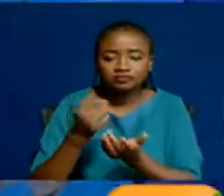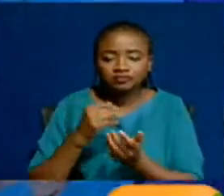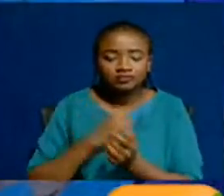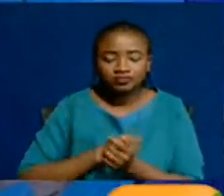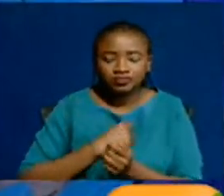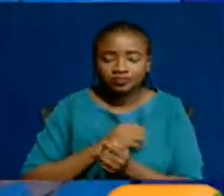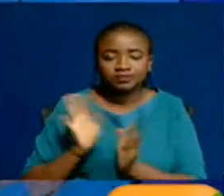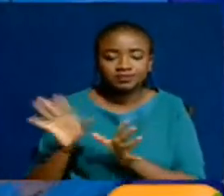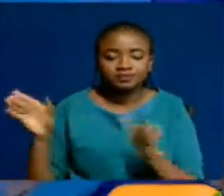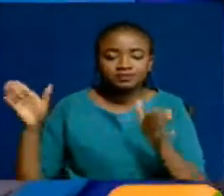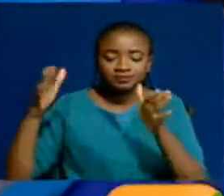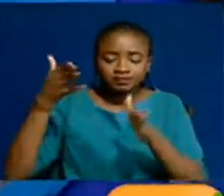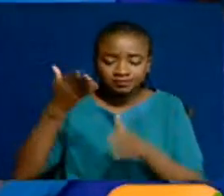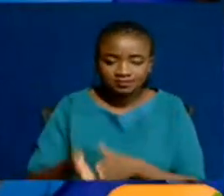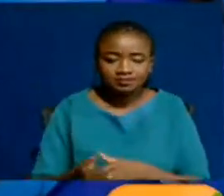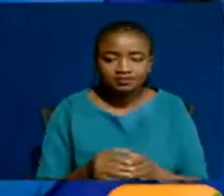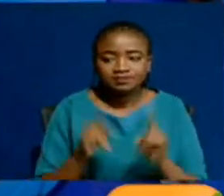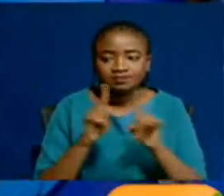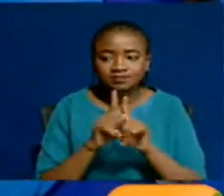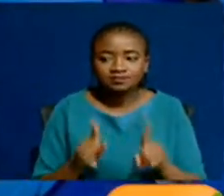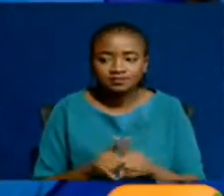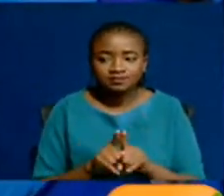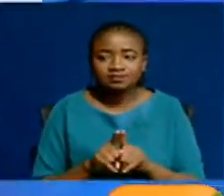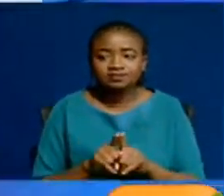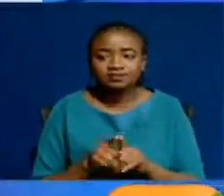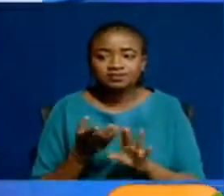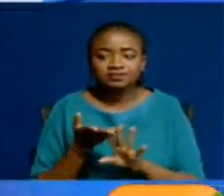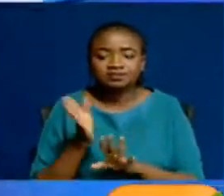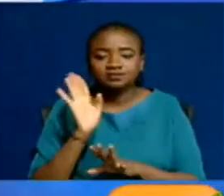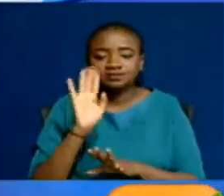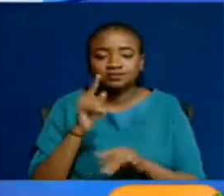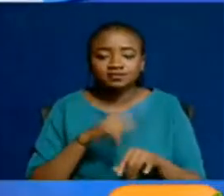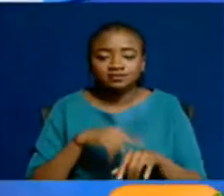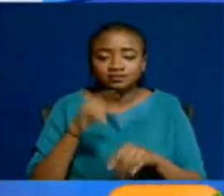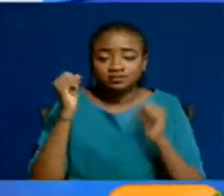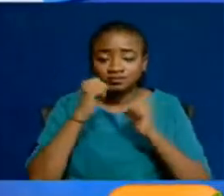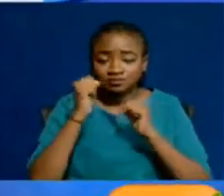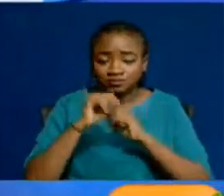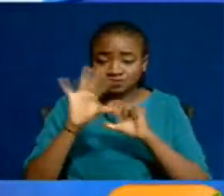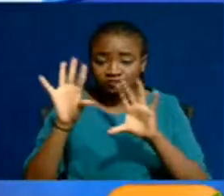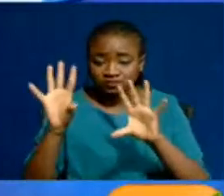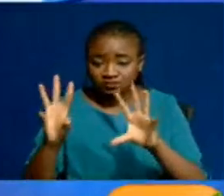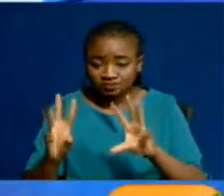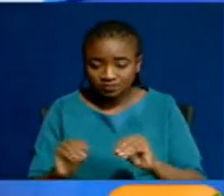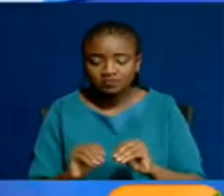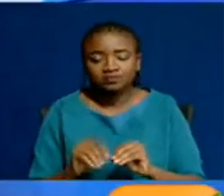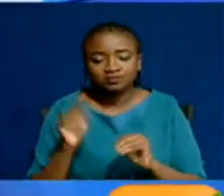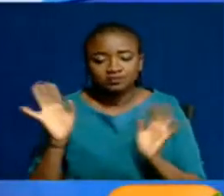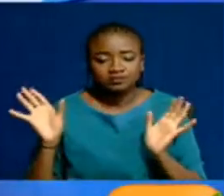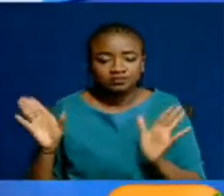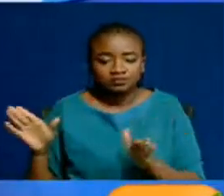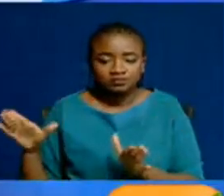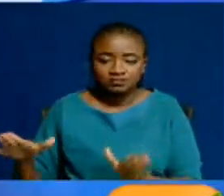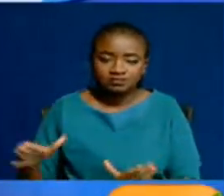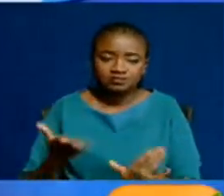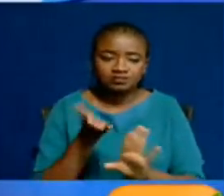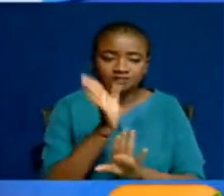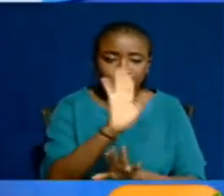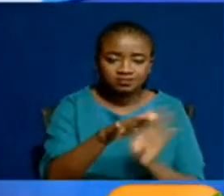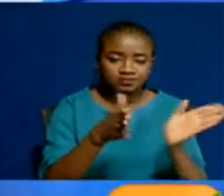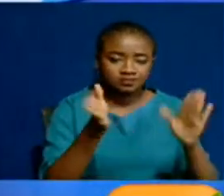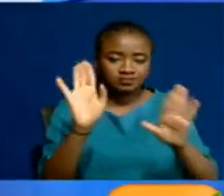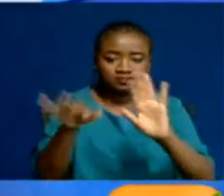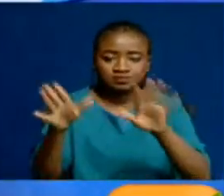migration. And then they'll come back again when the winter finishes, because birds are migrating because of the winter. And in the